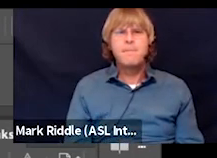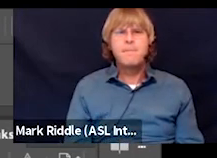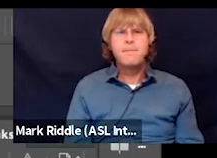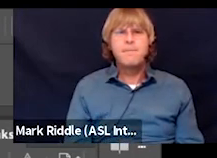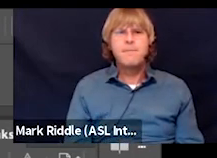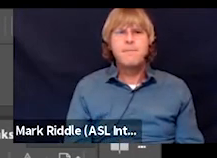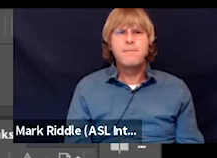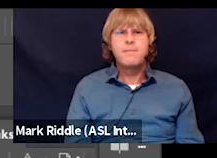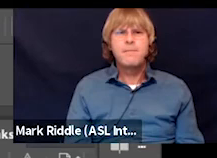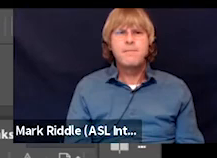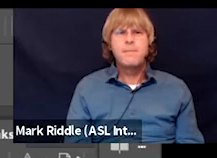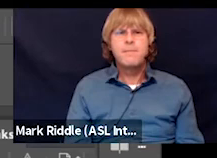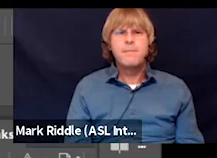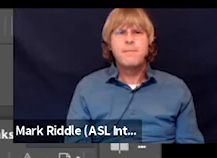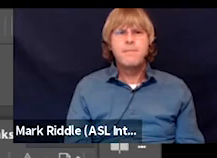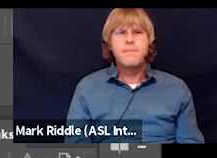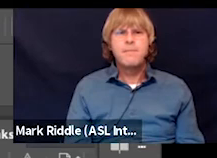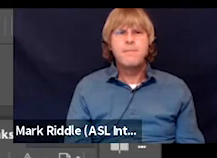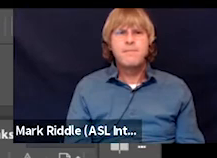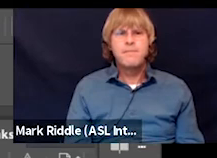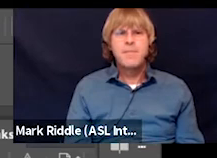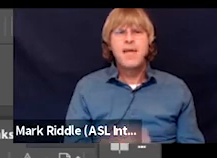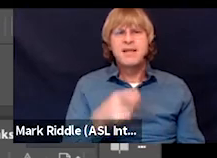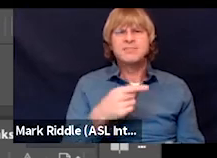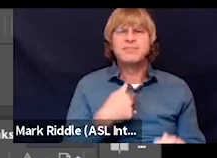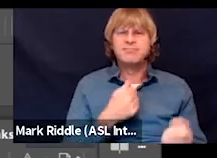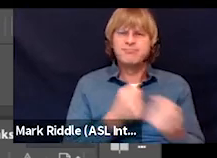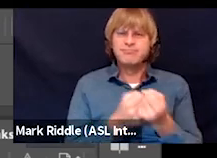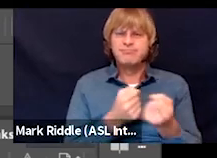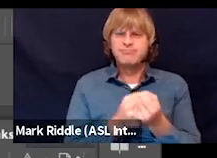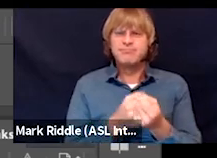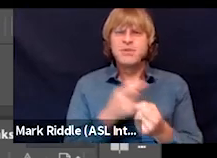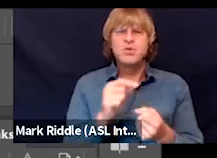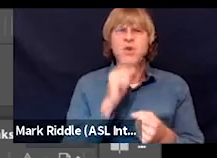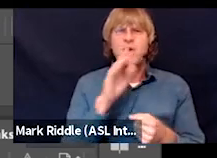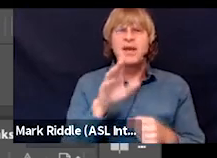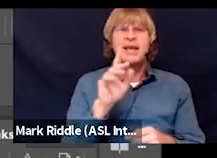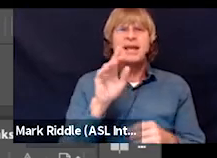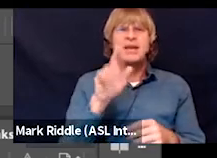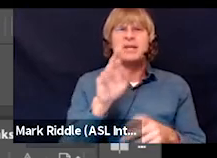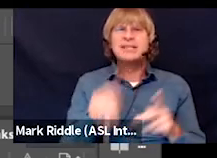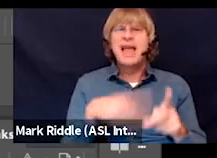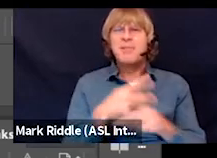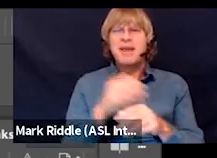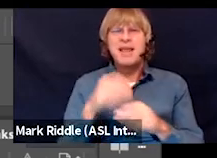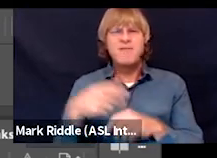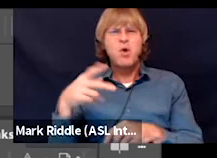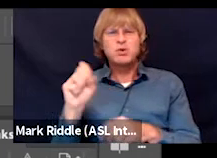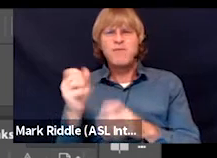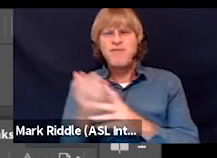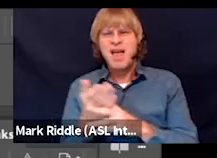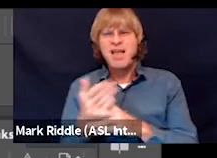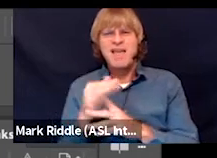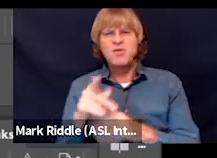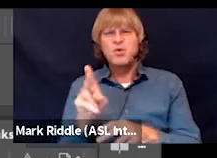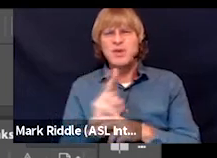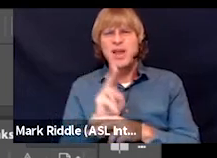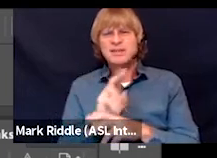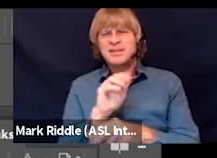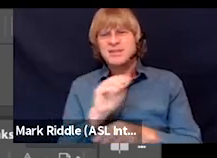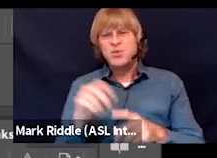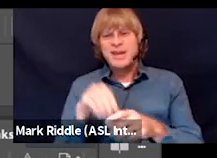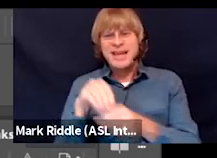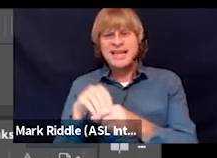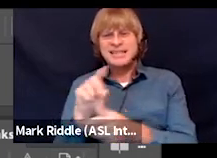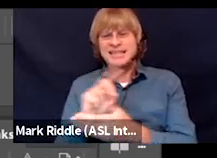This is something I'm a real big believer in. Do not put your type into your Photoshop files. If you're going to take something into